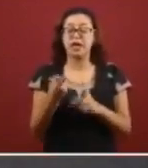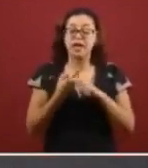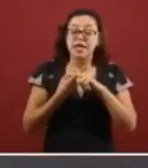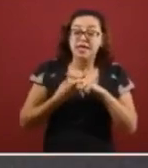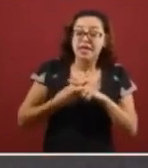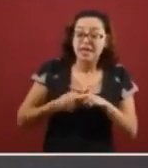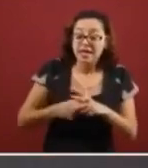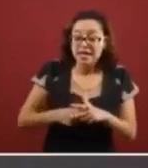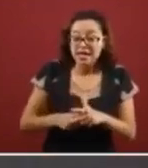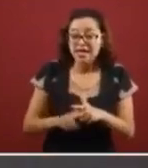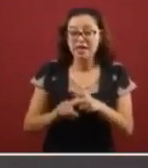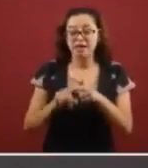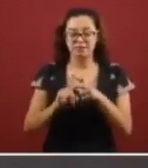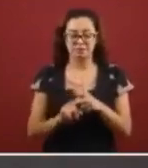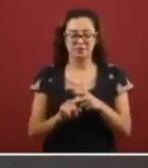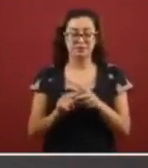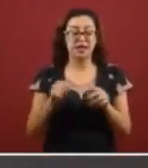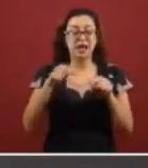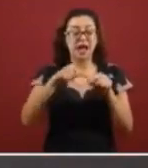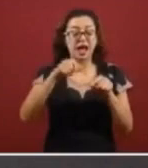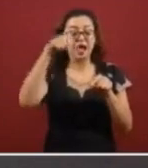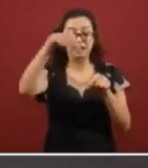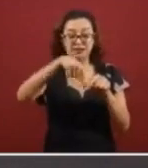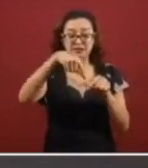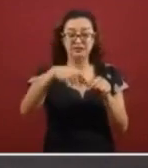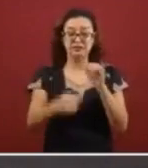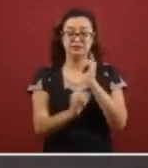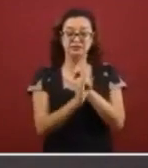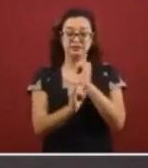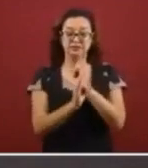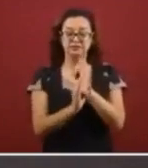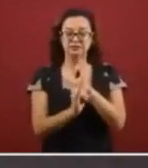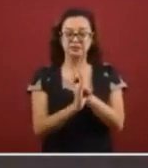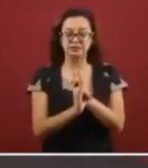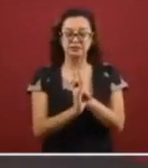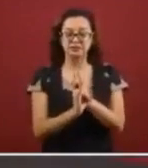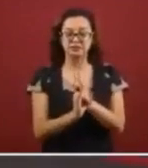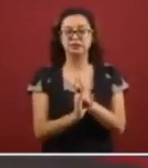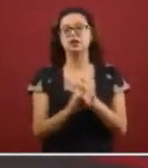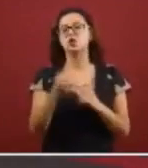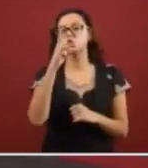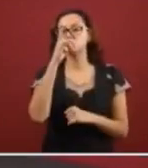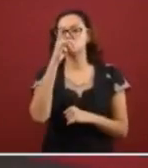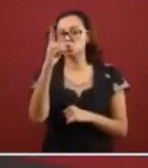to the first studies, the internet will come via the